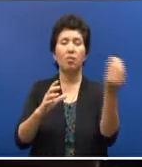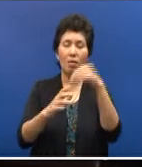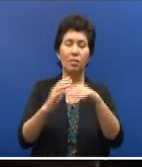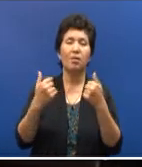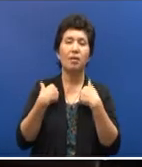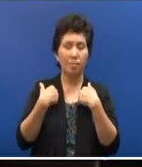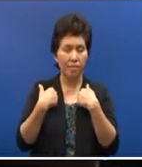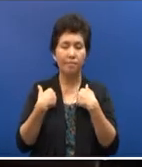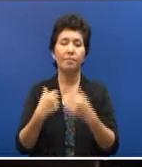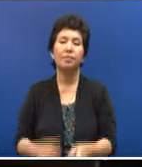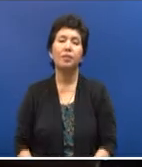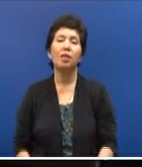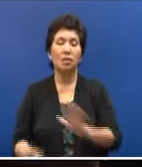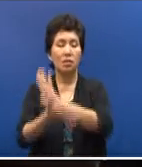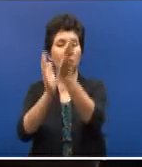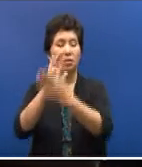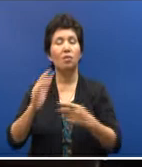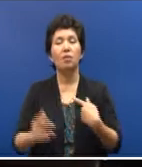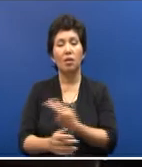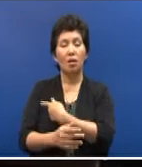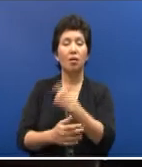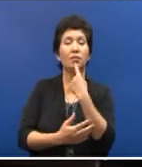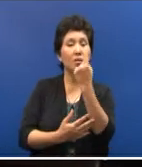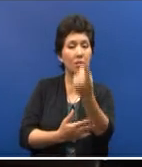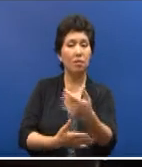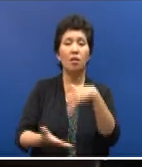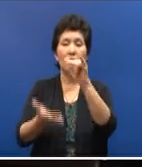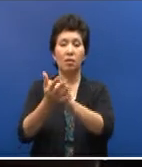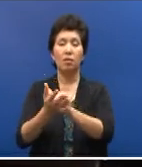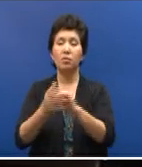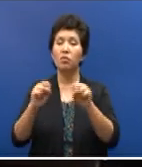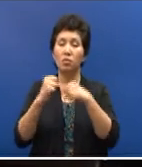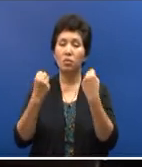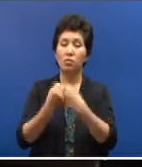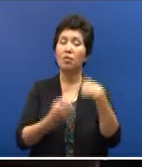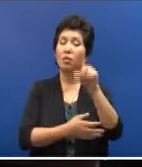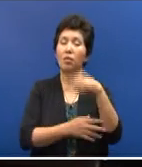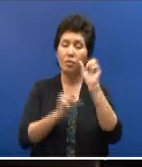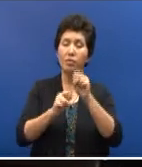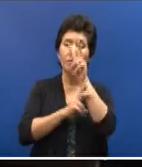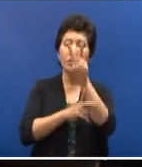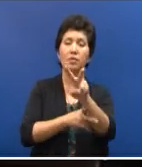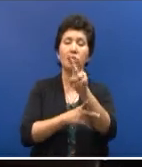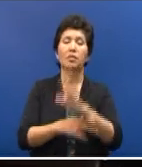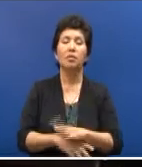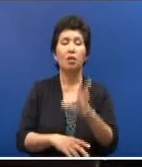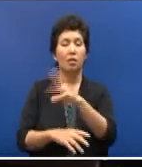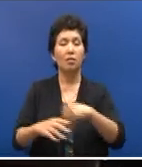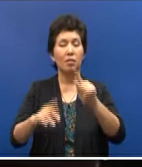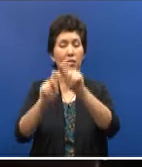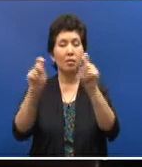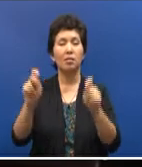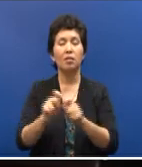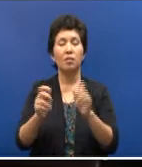Okay, so you have informed that social stratification can be seen, okay, in terms